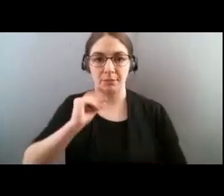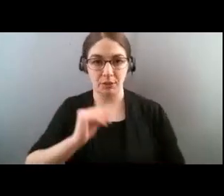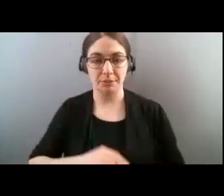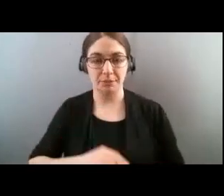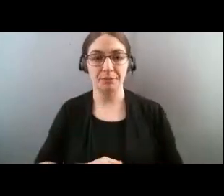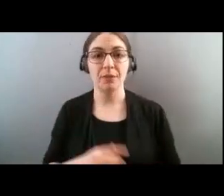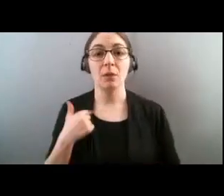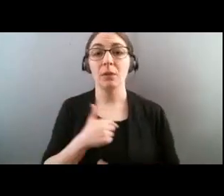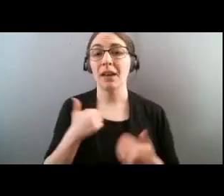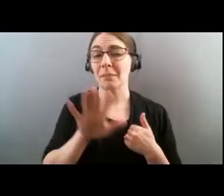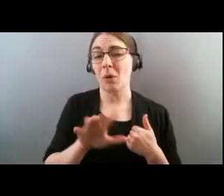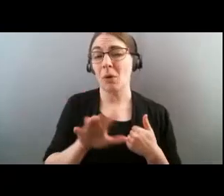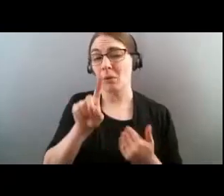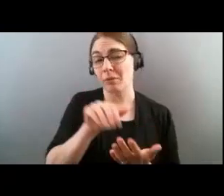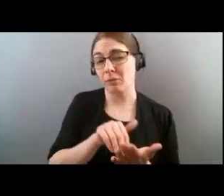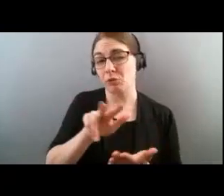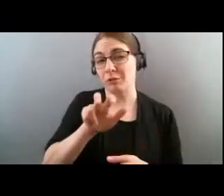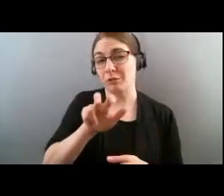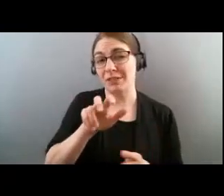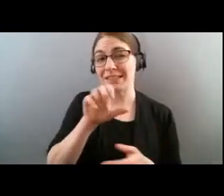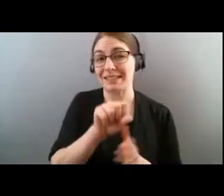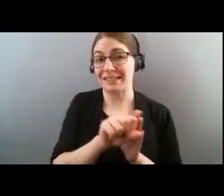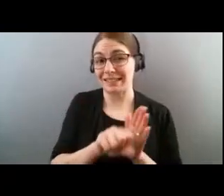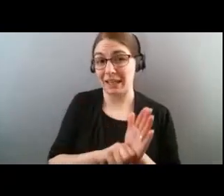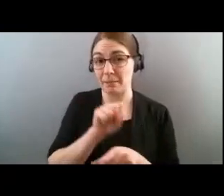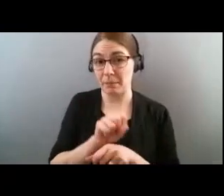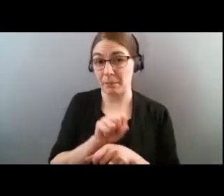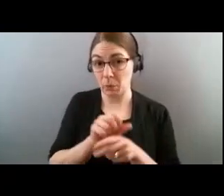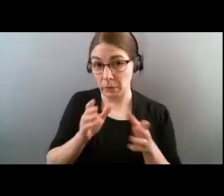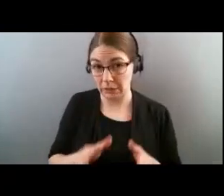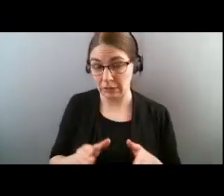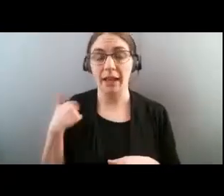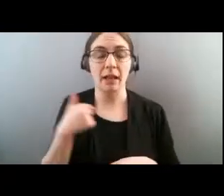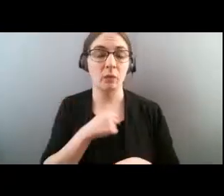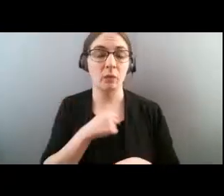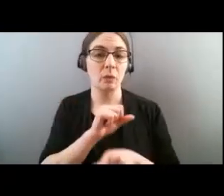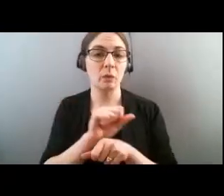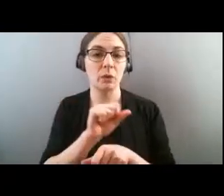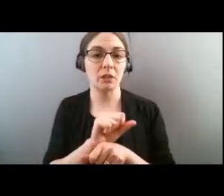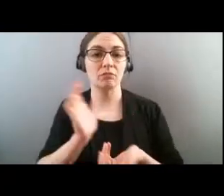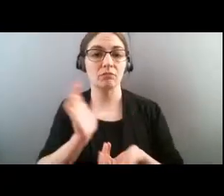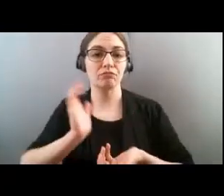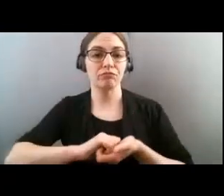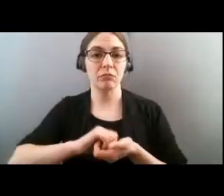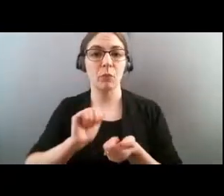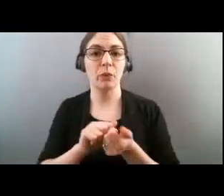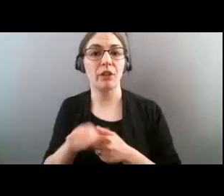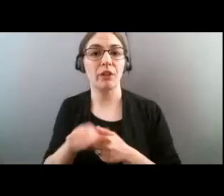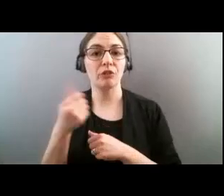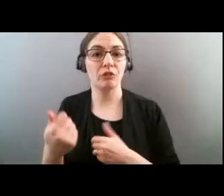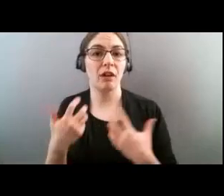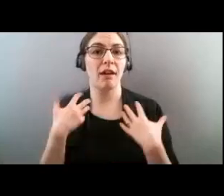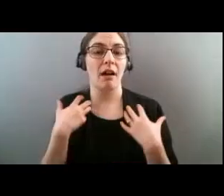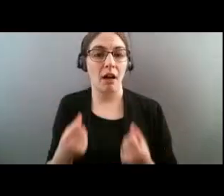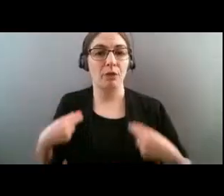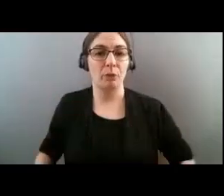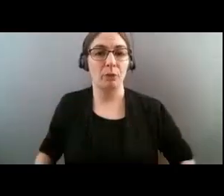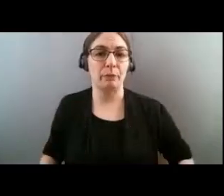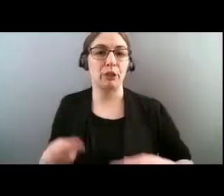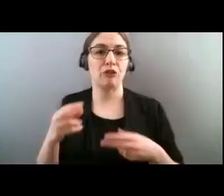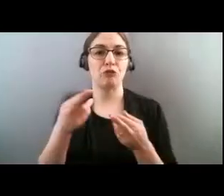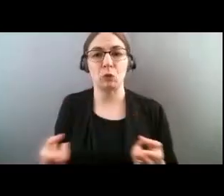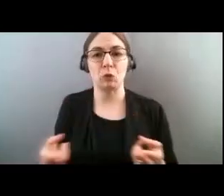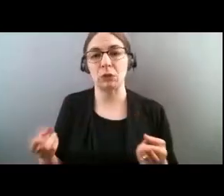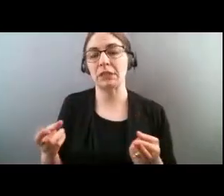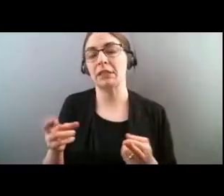state employees, and we work in partnership with our other health and human resources agencies like